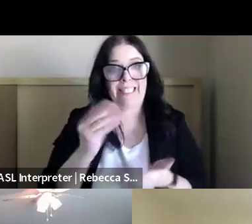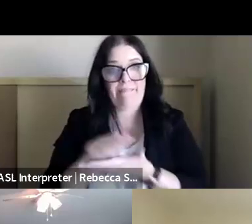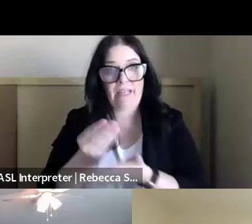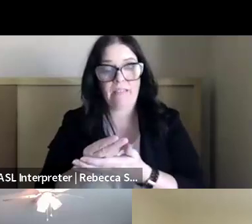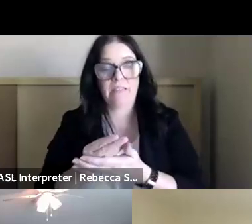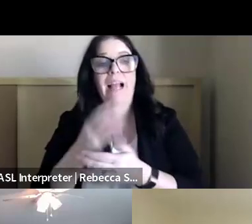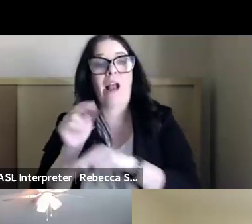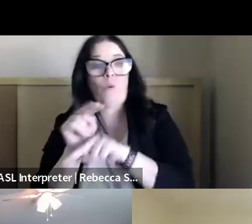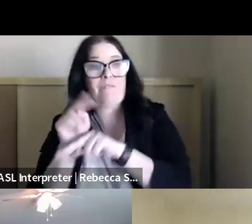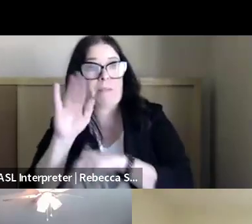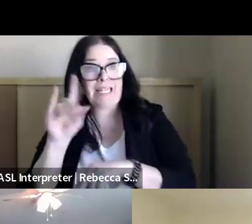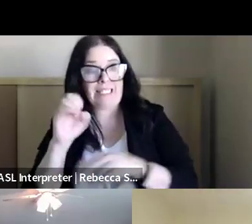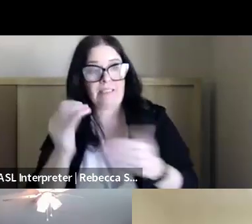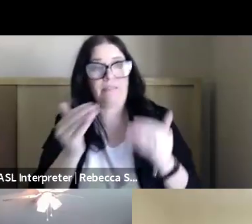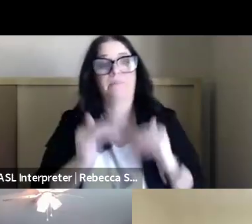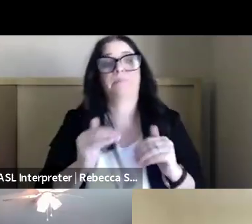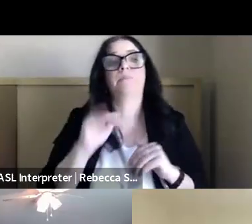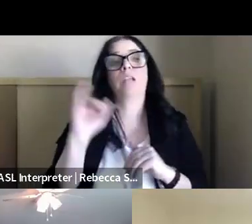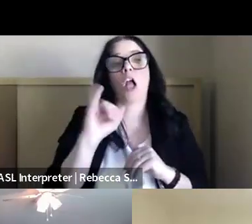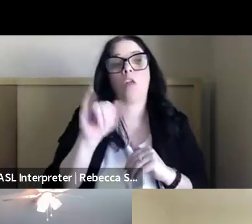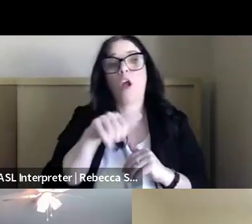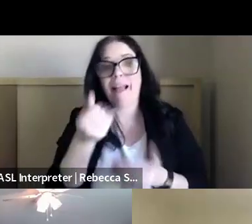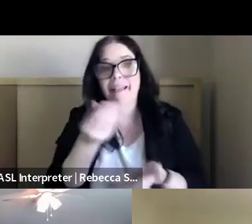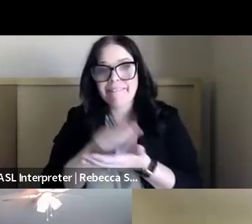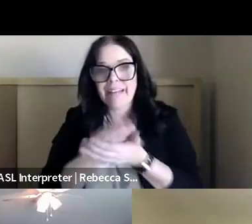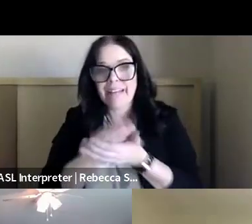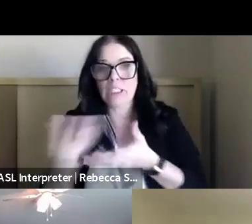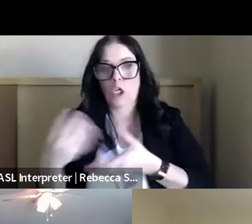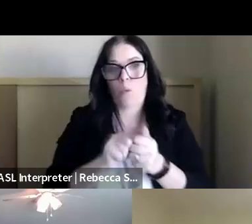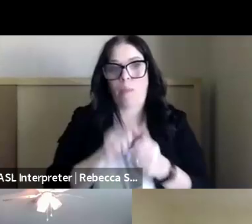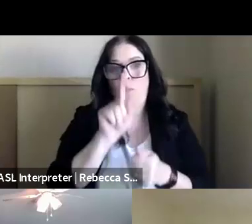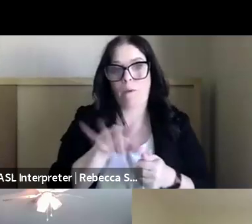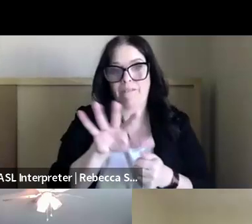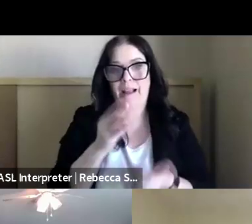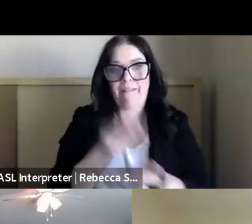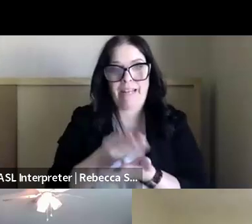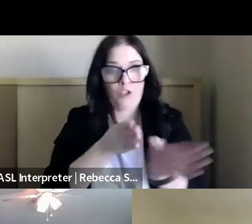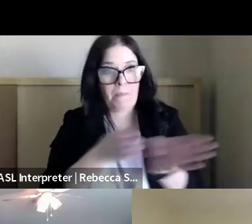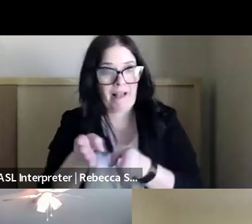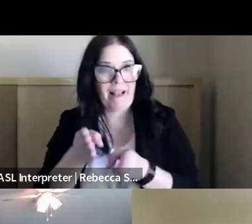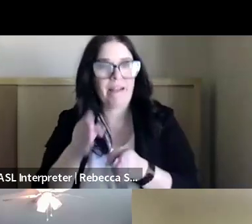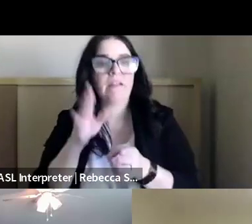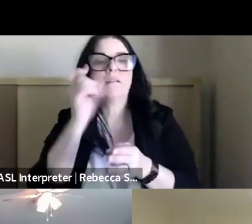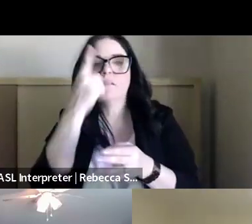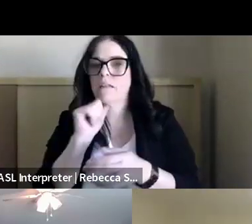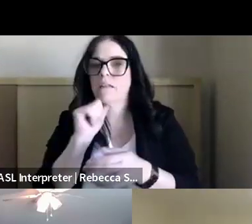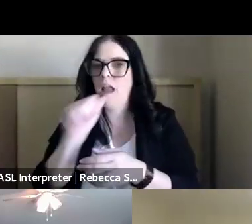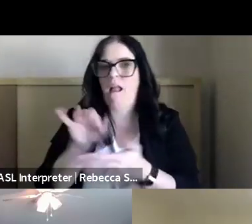DSE. Other funds that are included in 1.5, which is the financial plan,